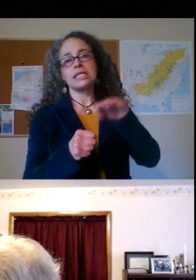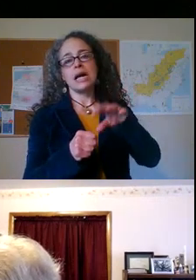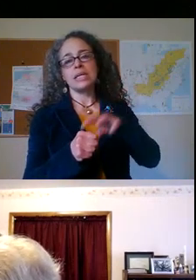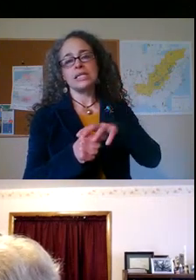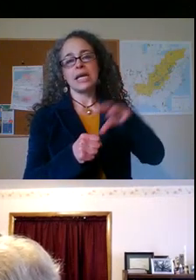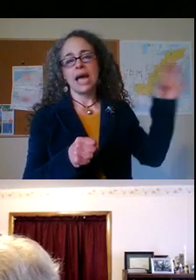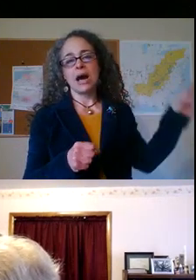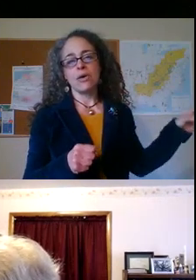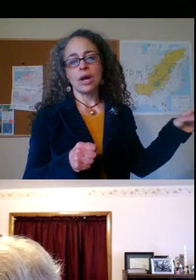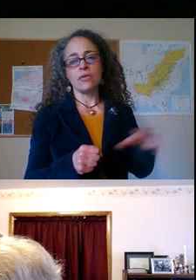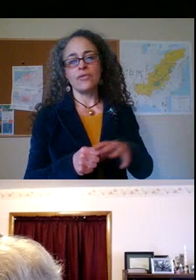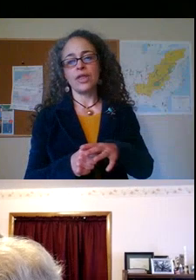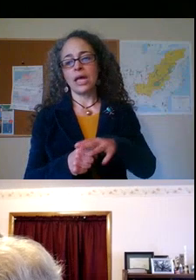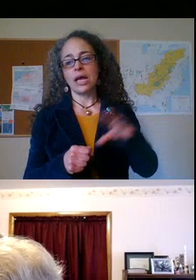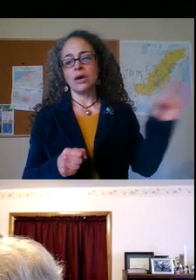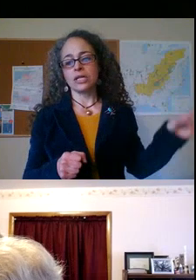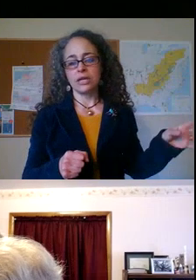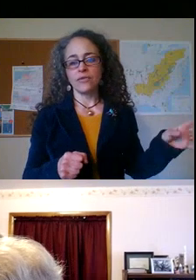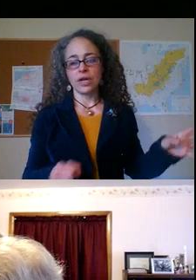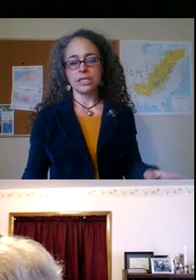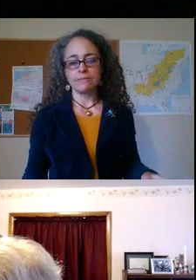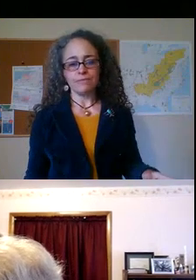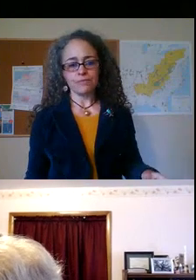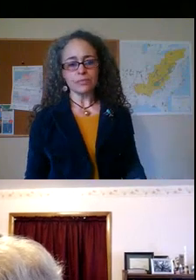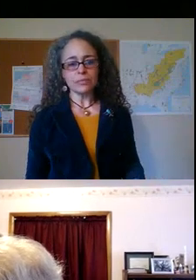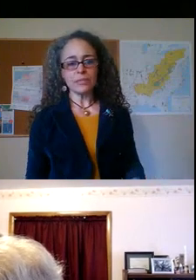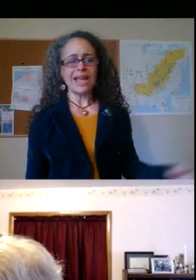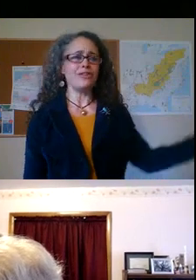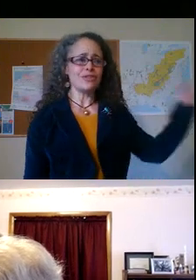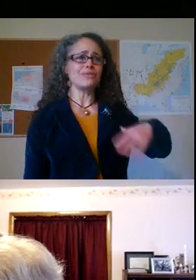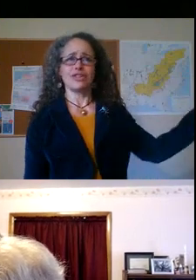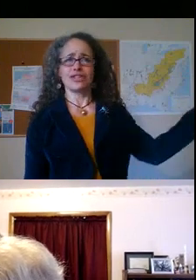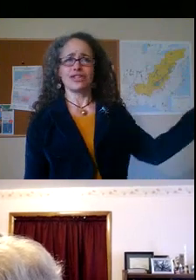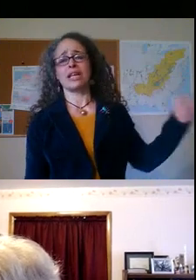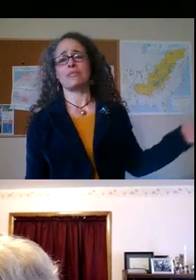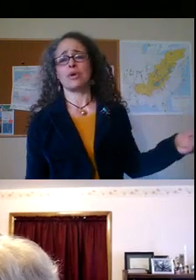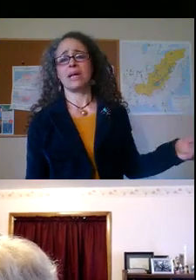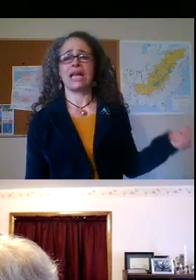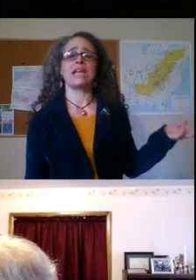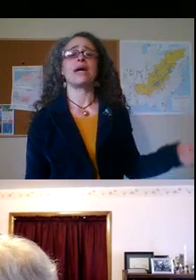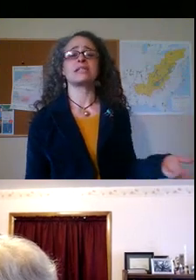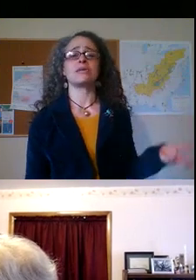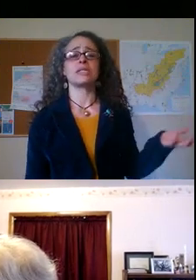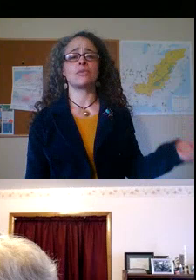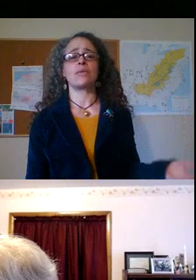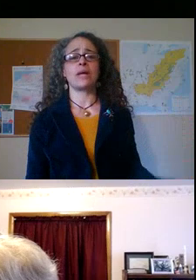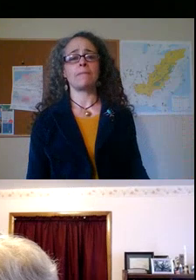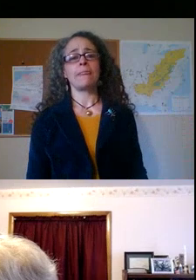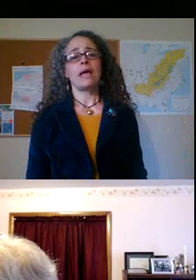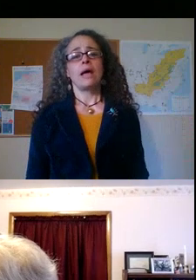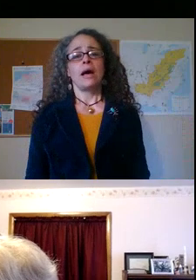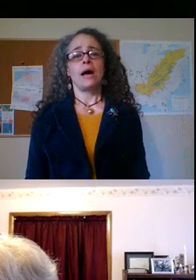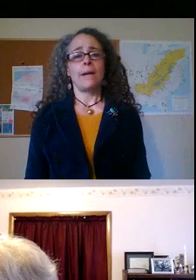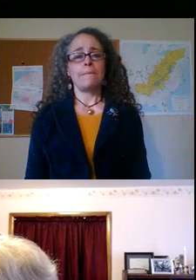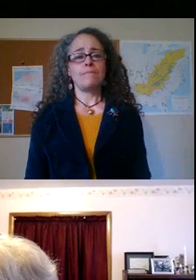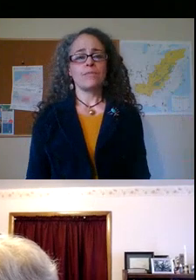that money is not being taken out of the ARC funds. And you're just bringing in more money anyway, so it's a win-win.